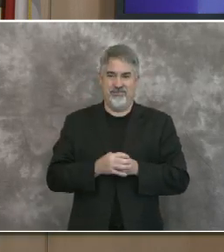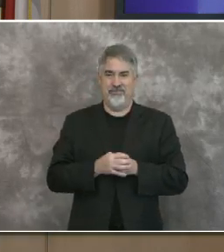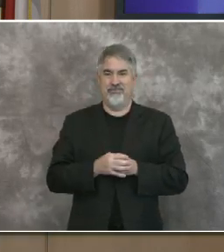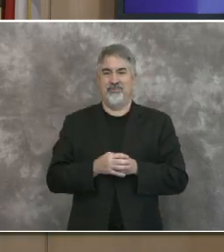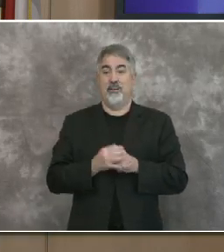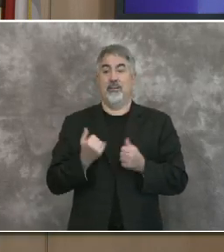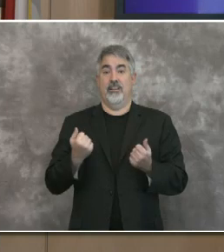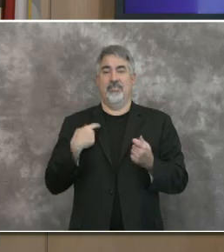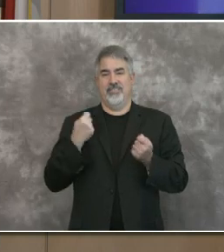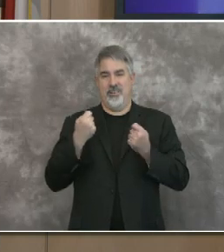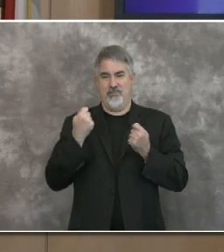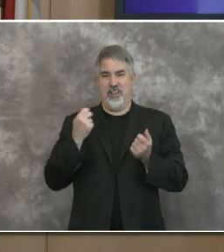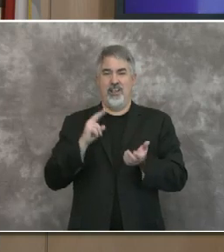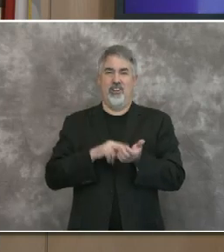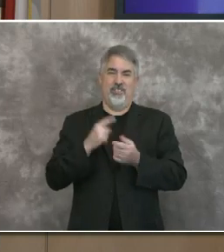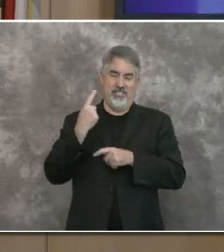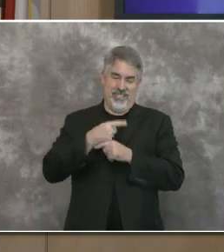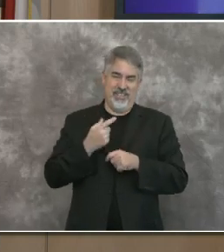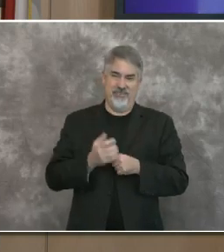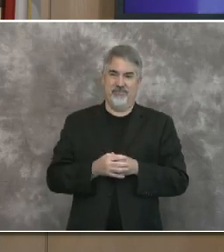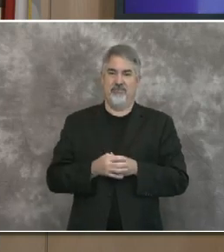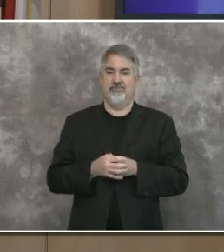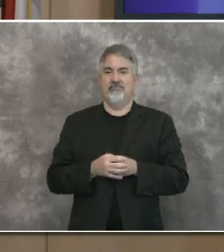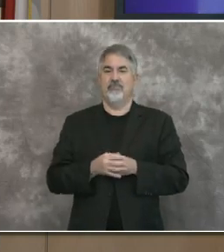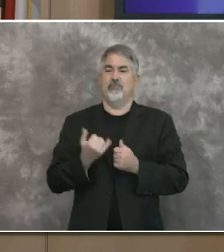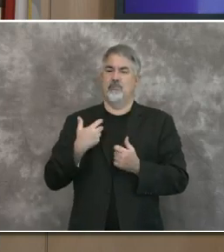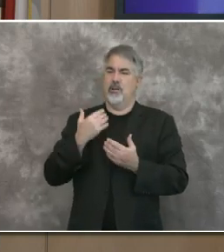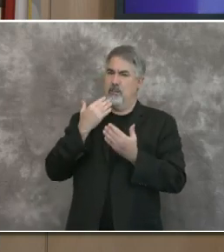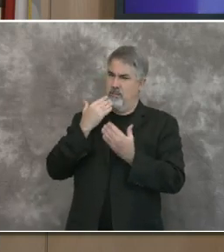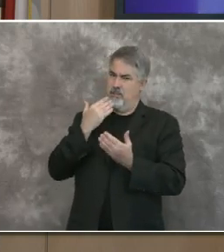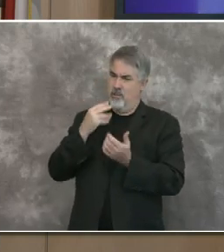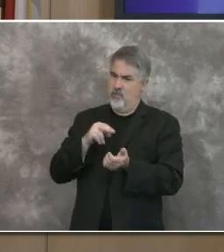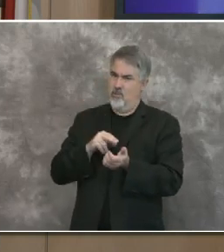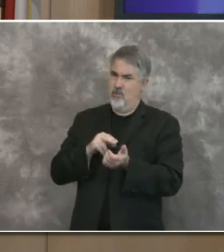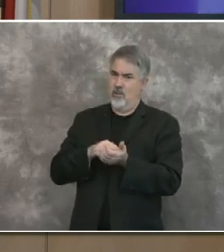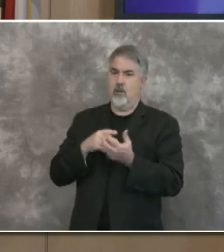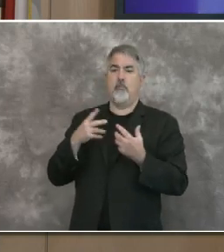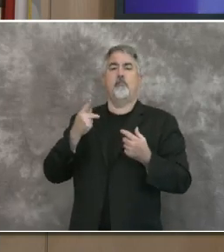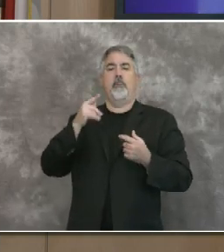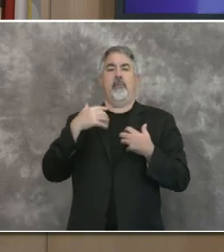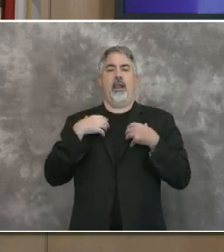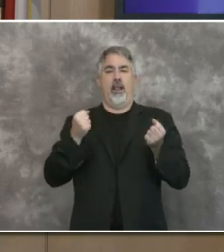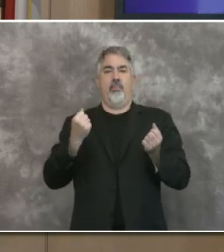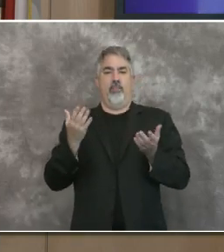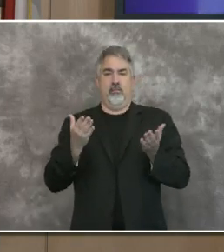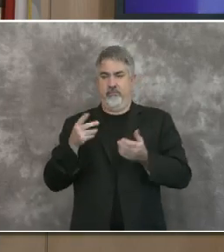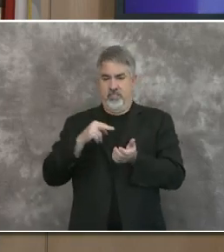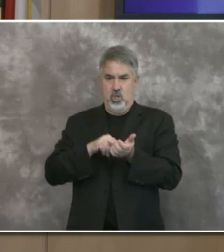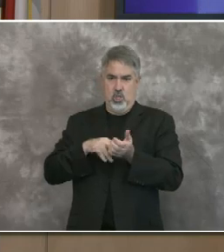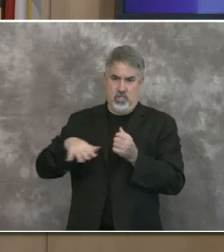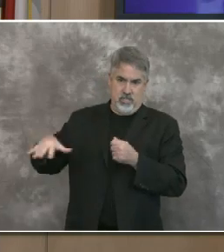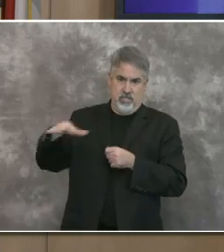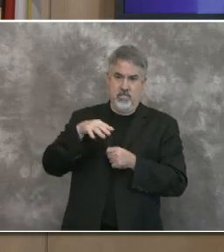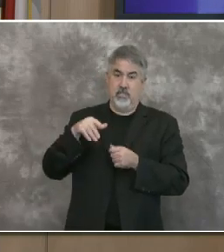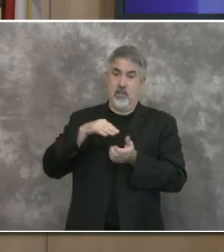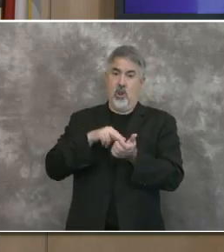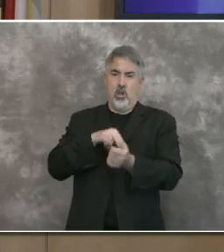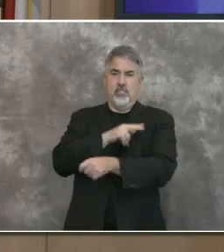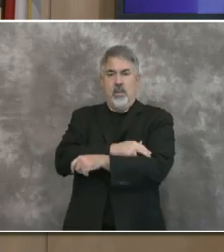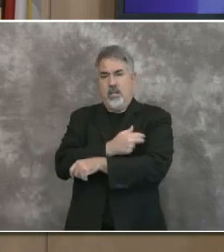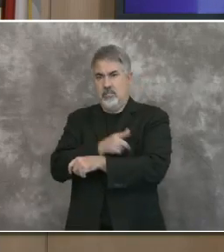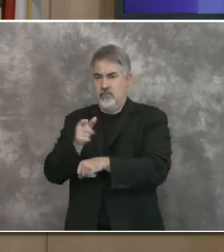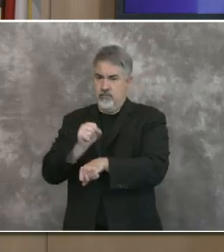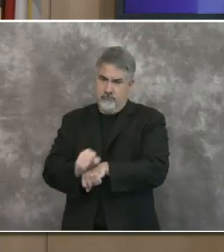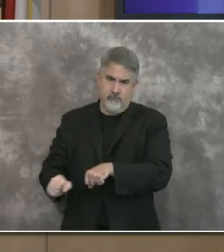Nurses Day, where we certainly give thanks to all of our public health nurses and those in hospitals and clinics fighting this pandemic. To add to